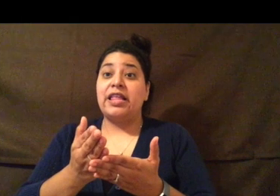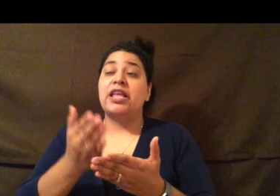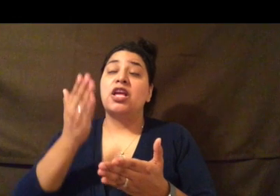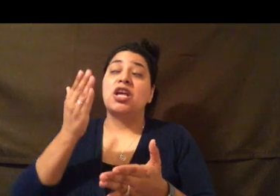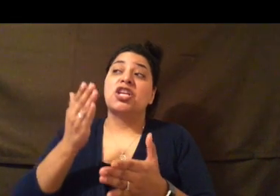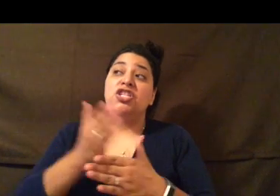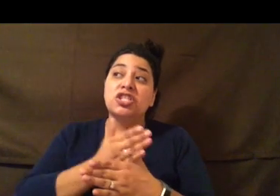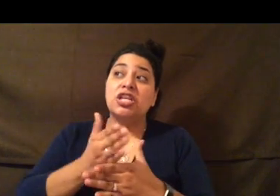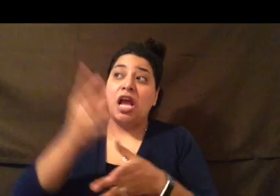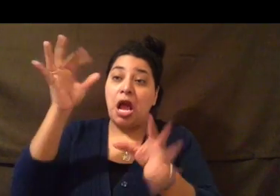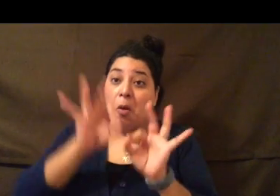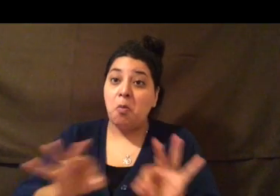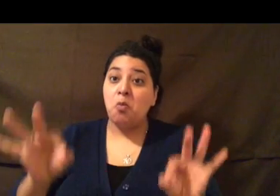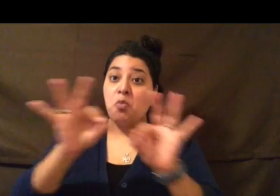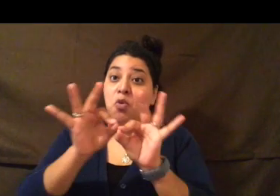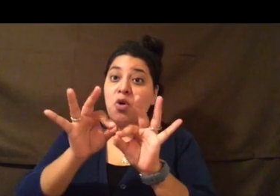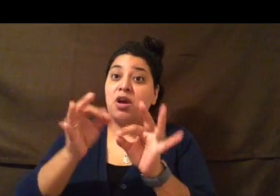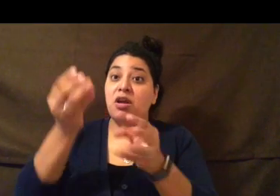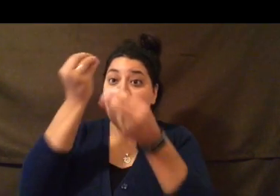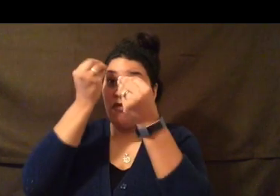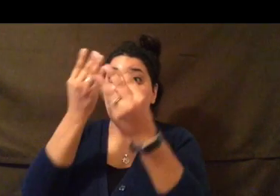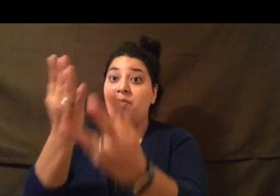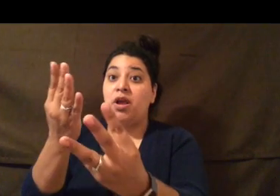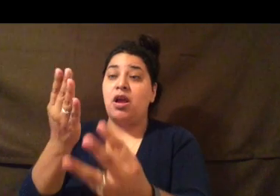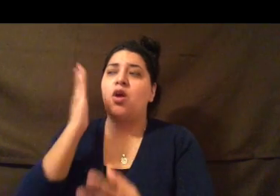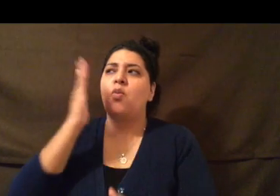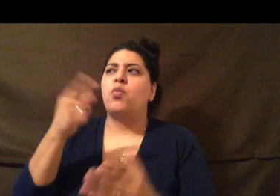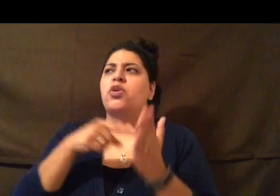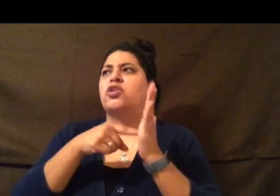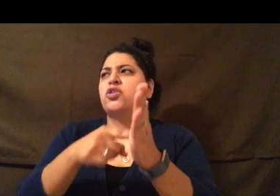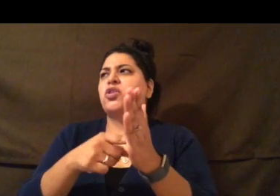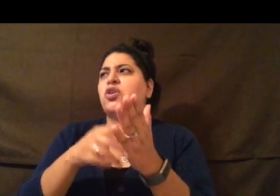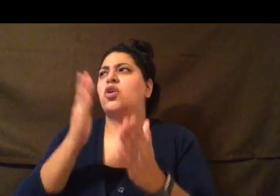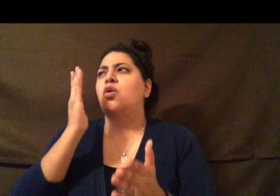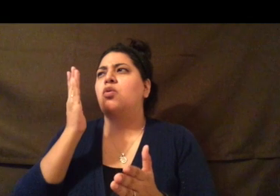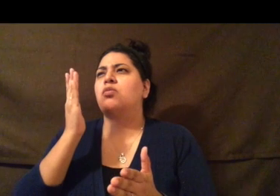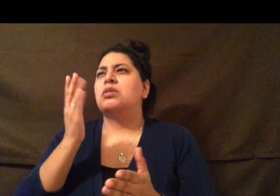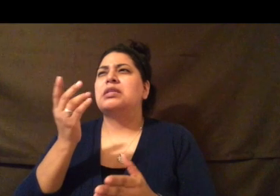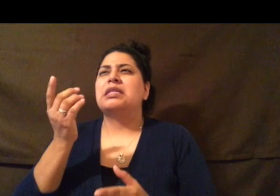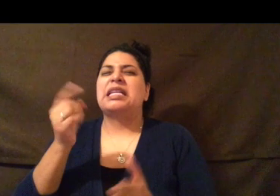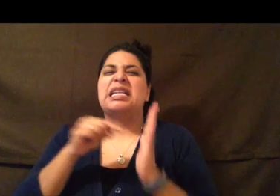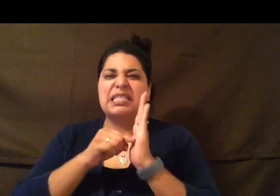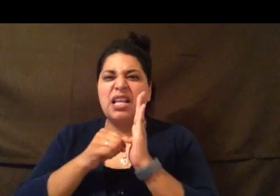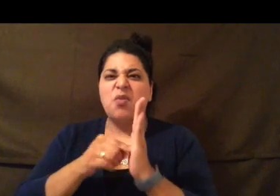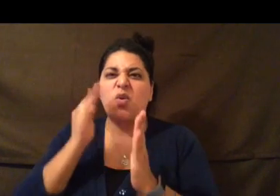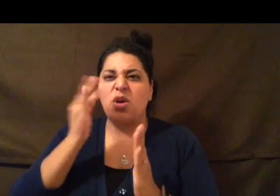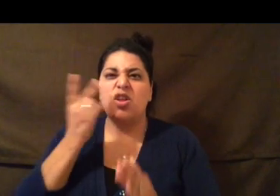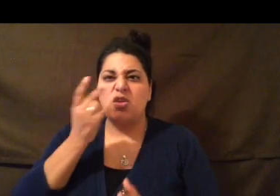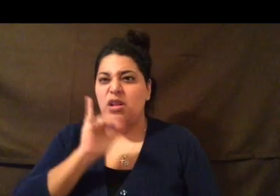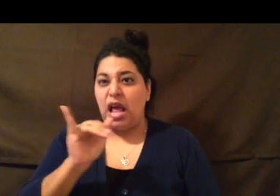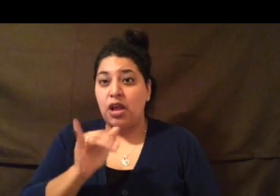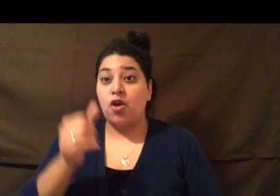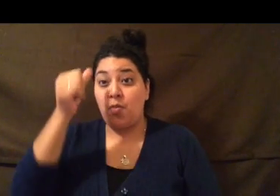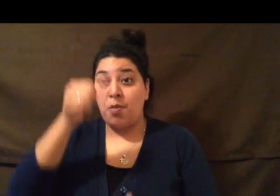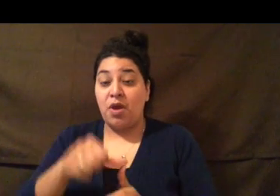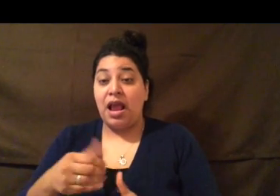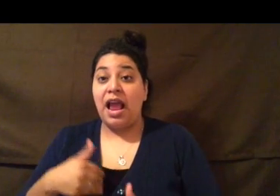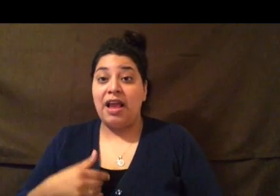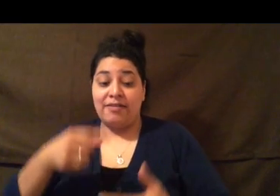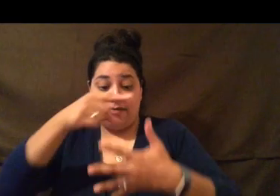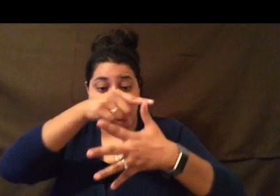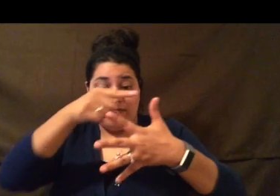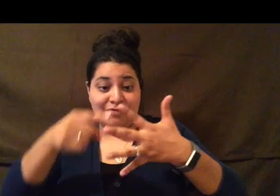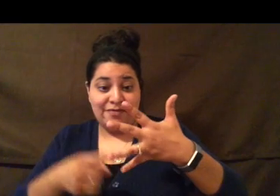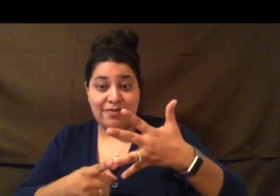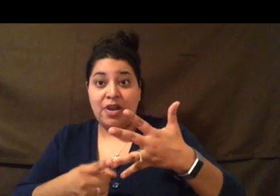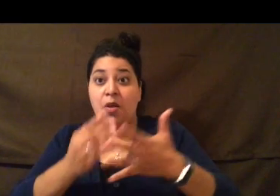exchange important information. So I'm going to model what one of those letters might look like today. Now, remember there are